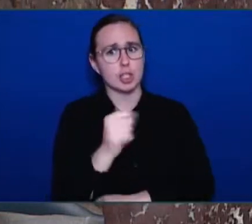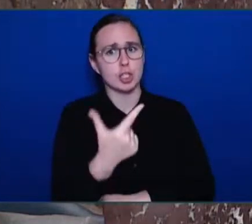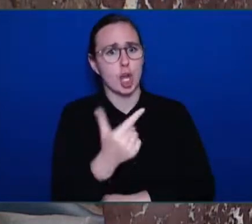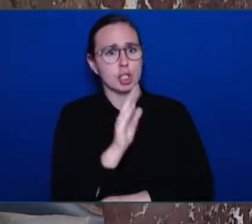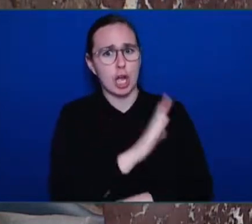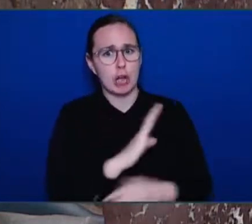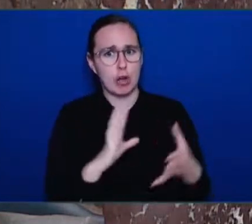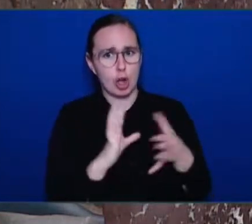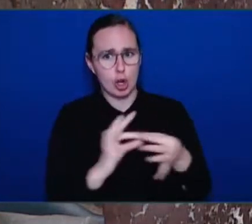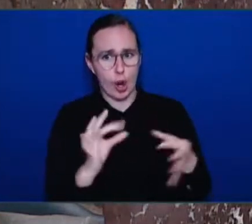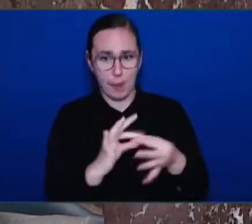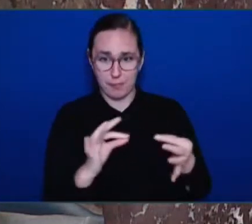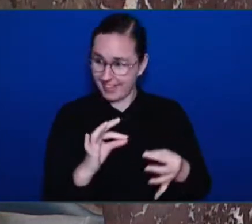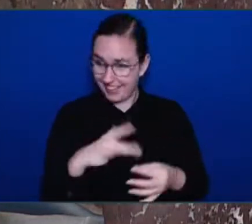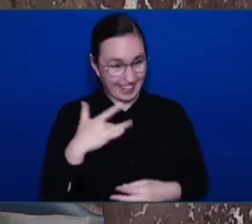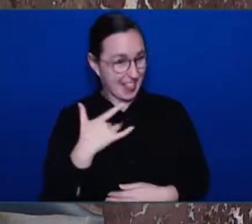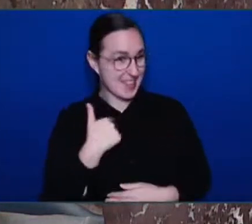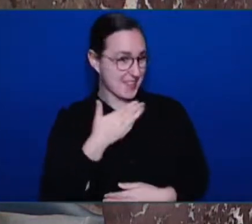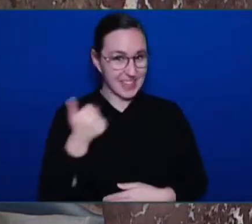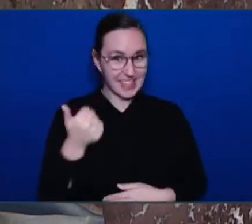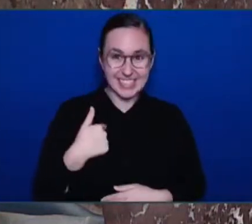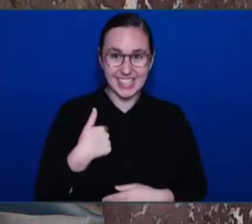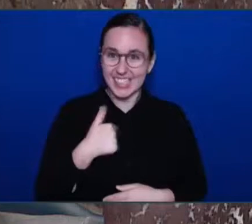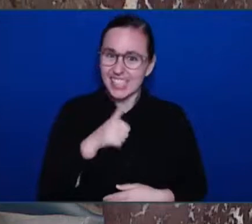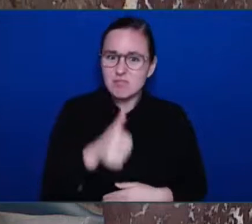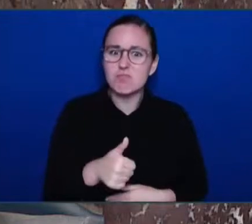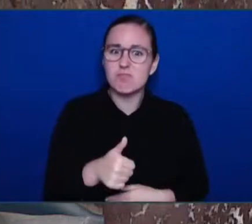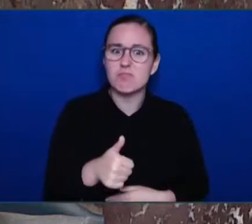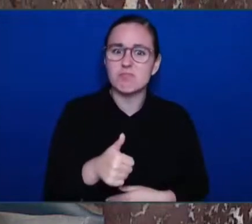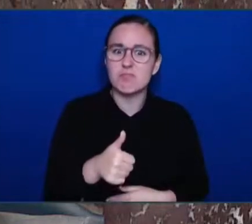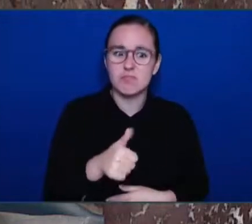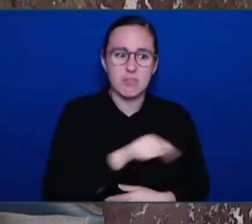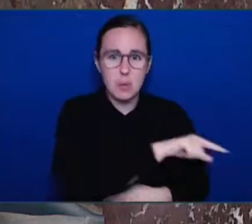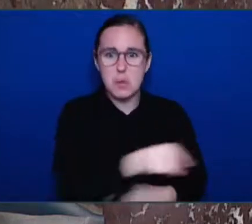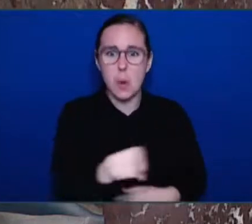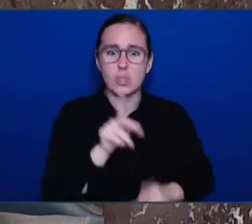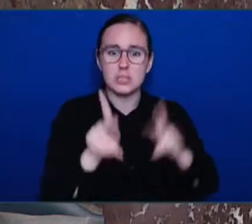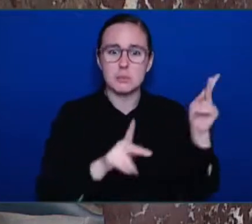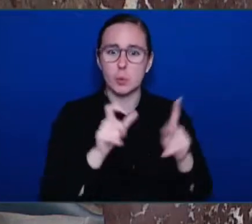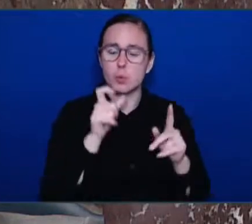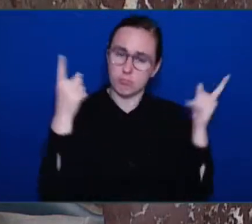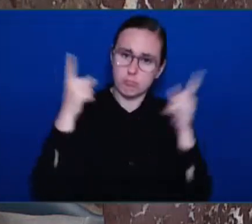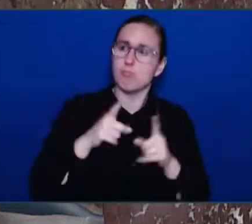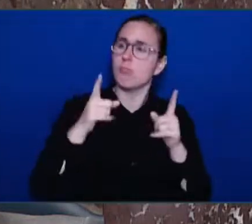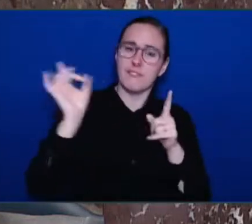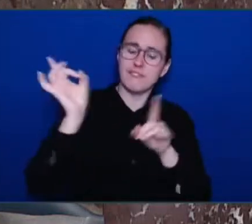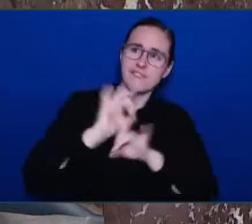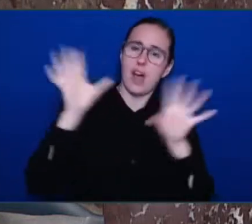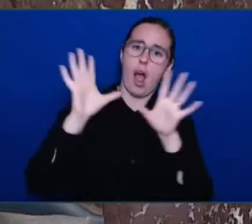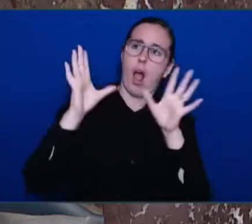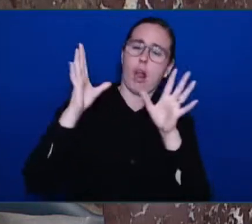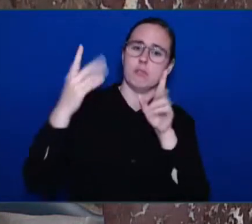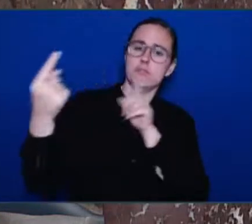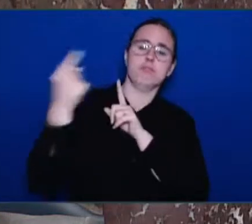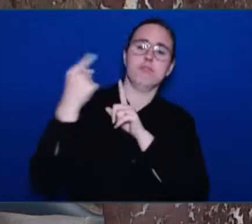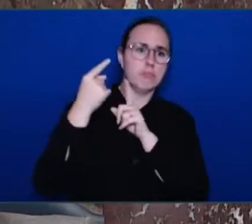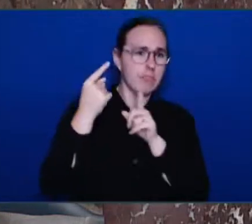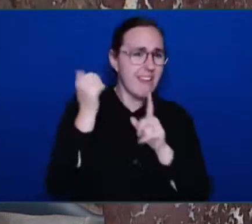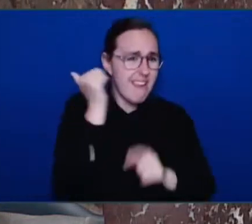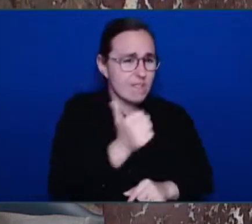they recommended that that man that assaulted that young woman just the other day be held in